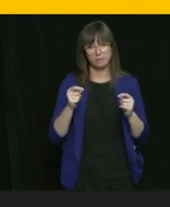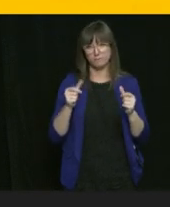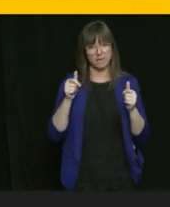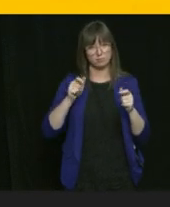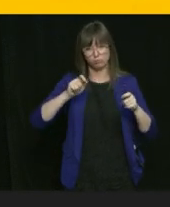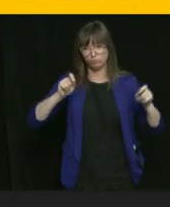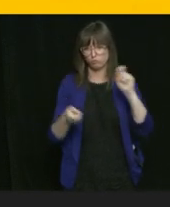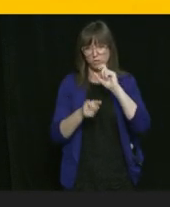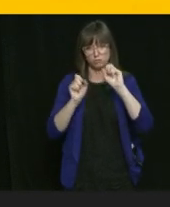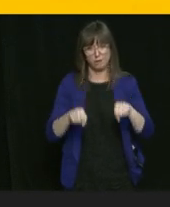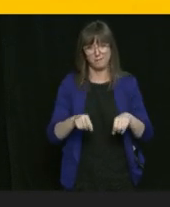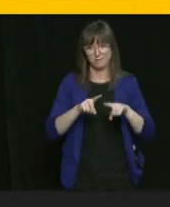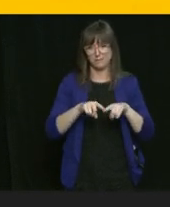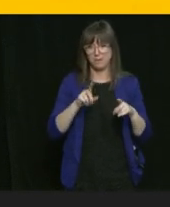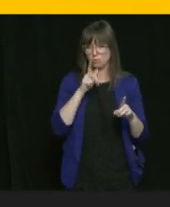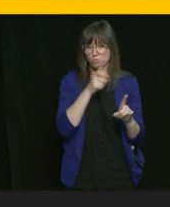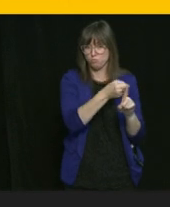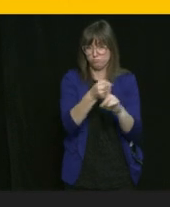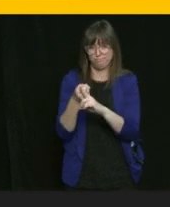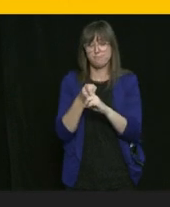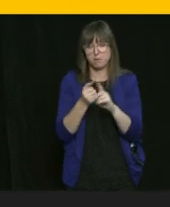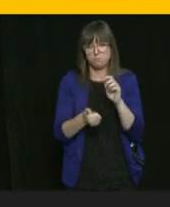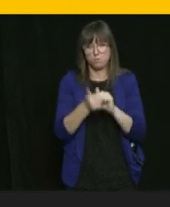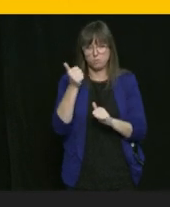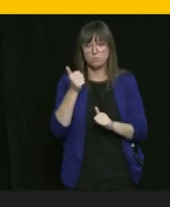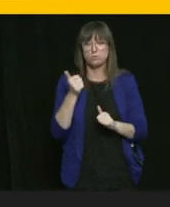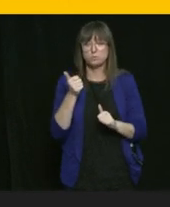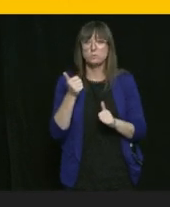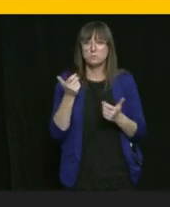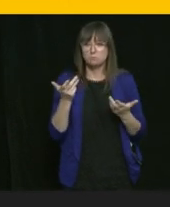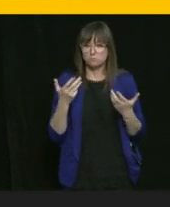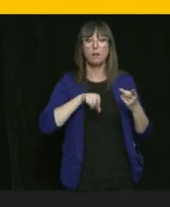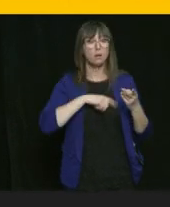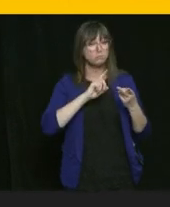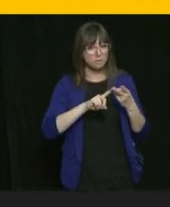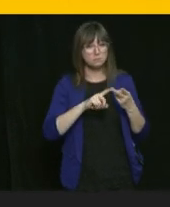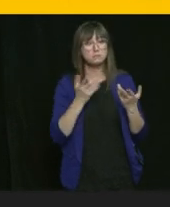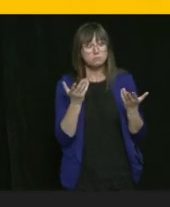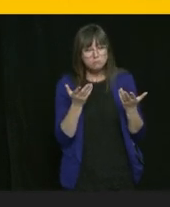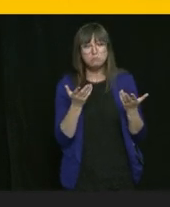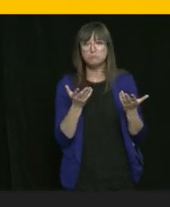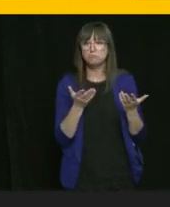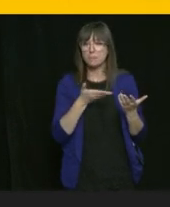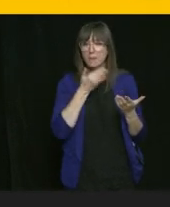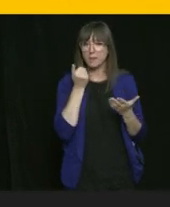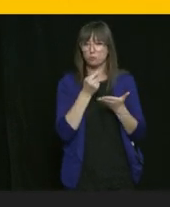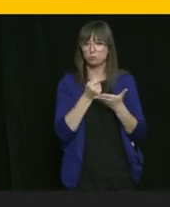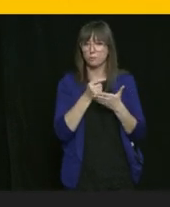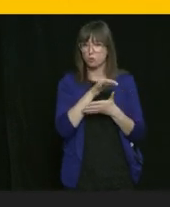vulnerability of populations impacted and the capacity of the healthcare system.